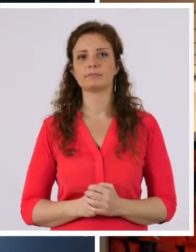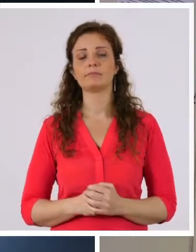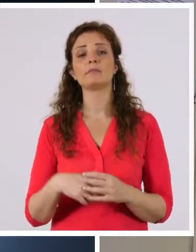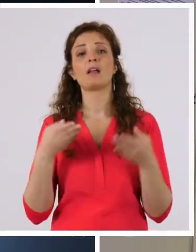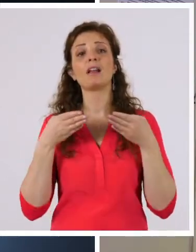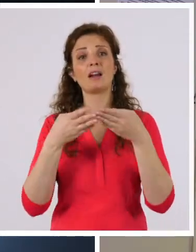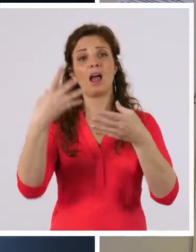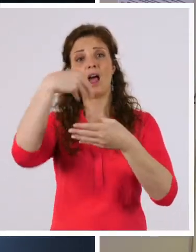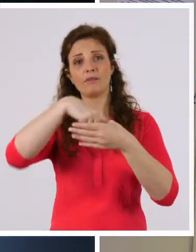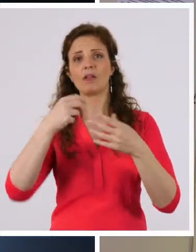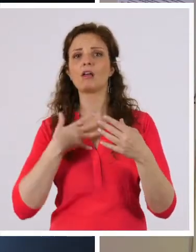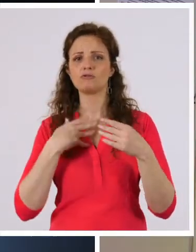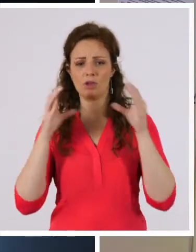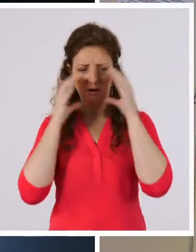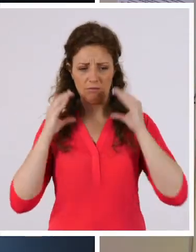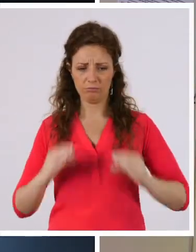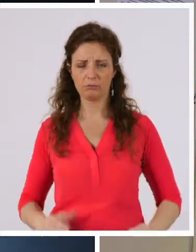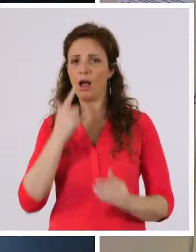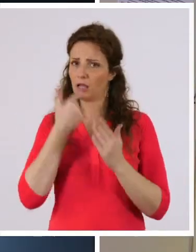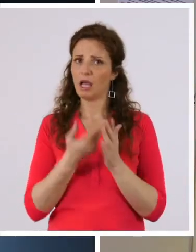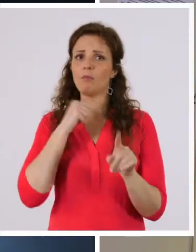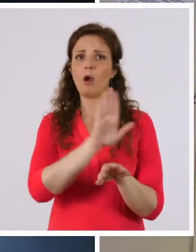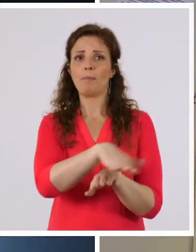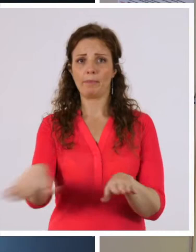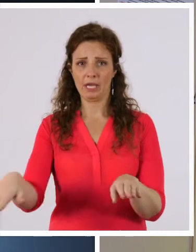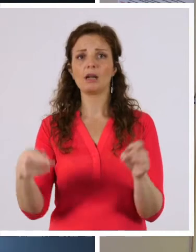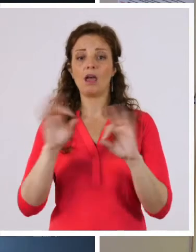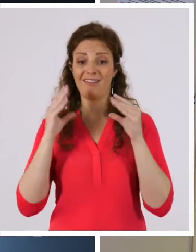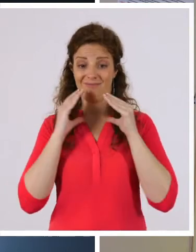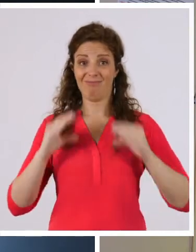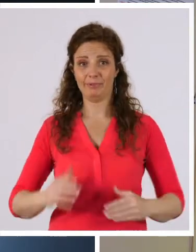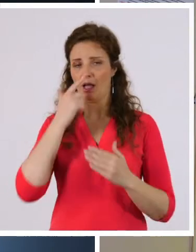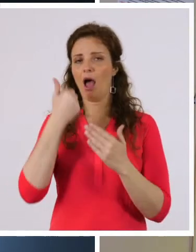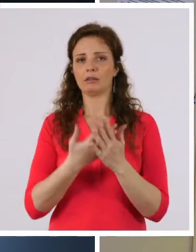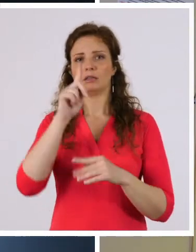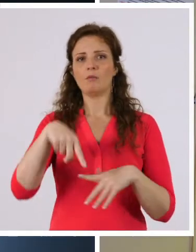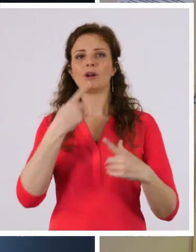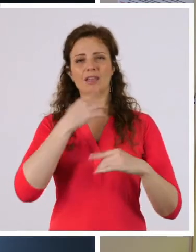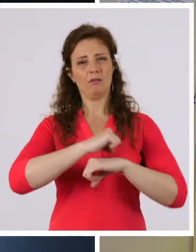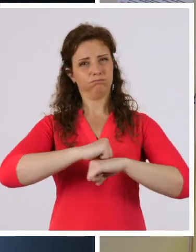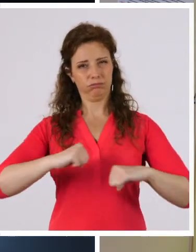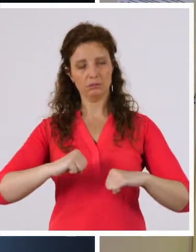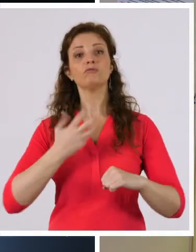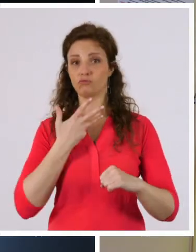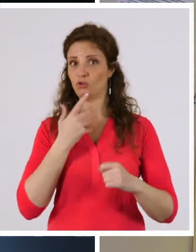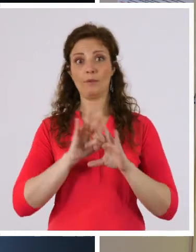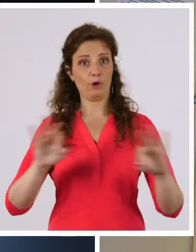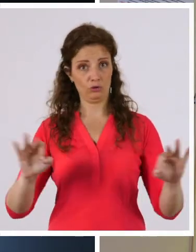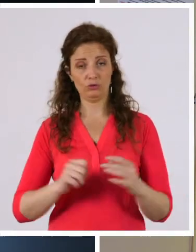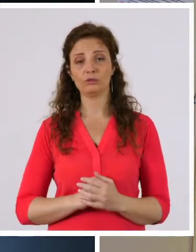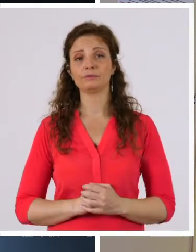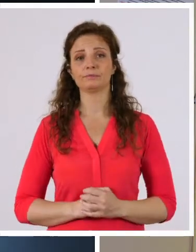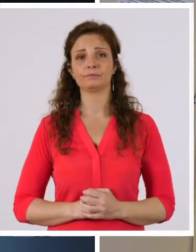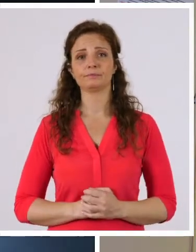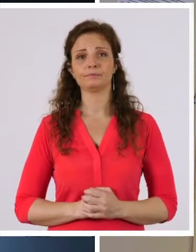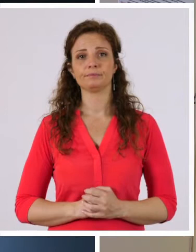Remember that on board you will find life vests and life jackets for children or for oversized passengers.